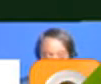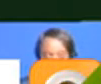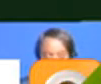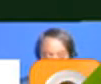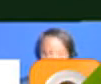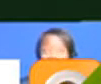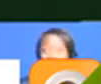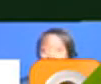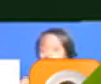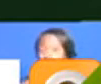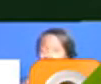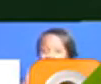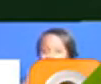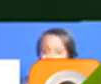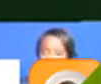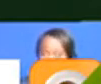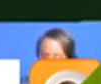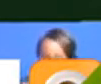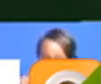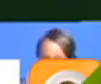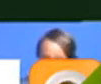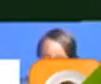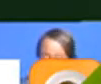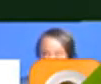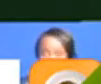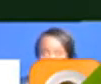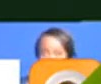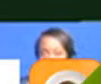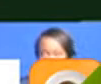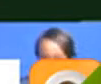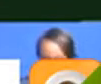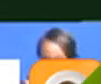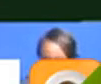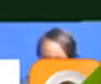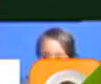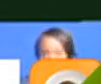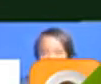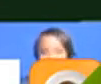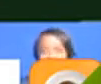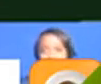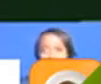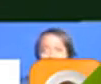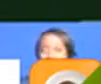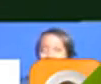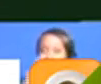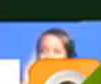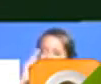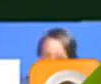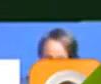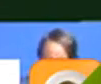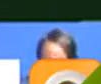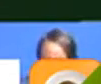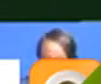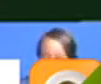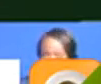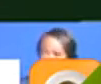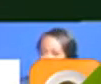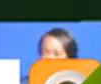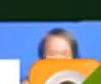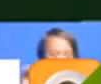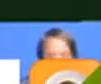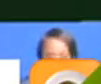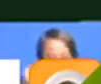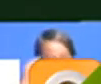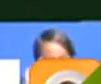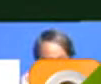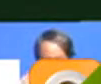We are going to govern in a manner that makes sure that no part of Kenya is left behind.